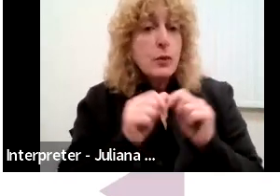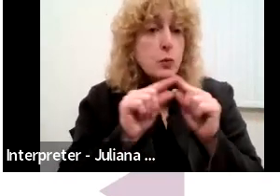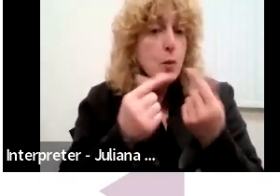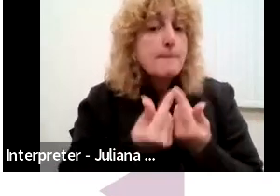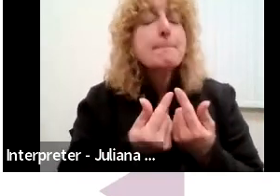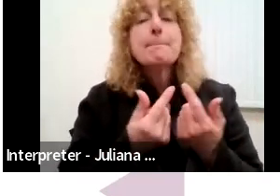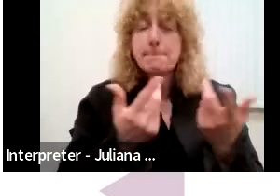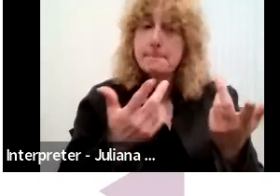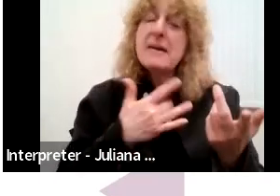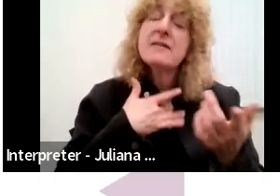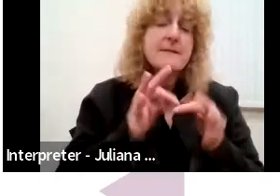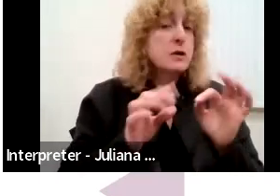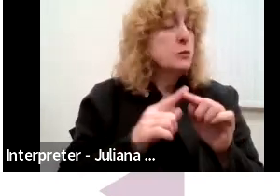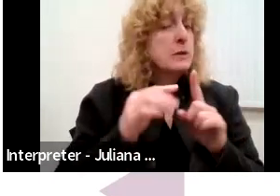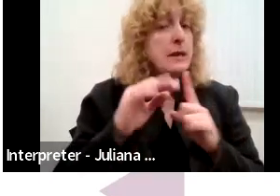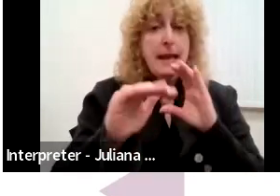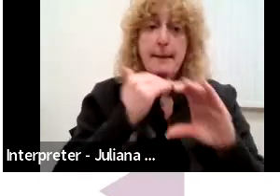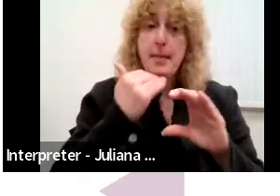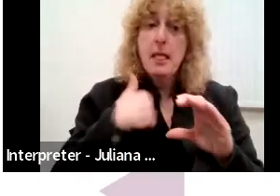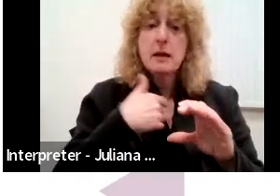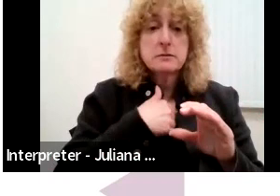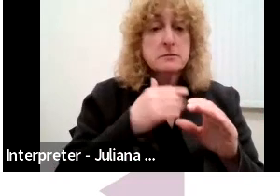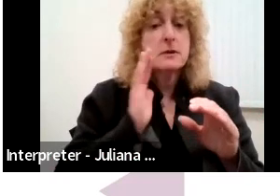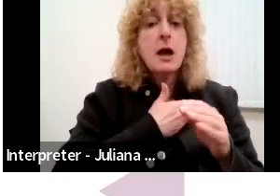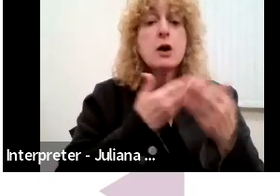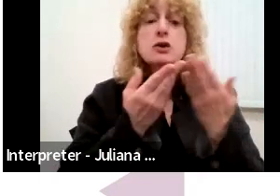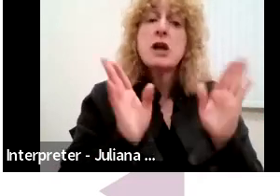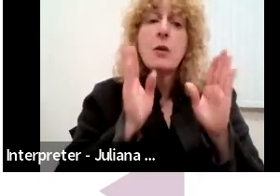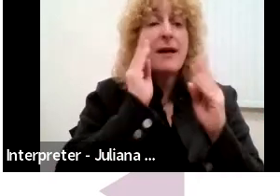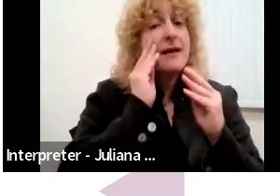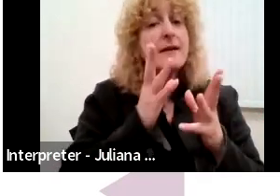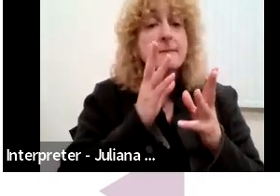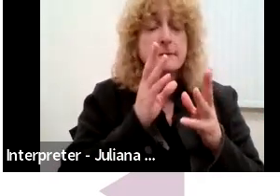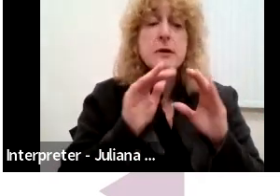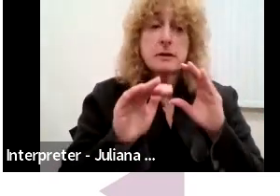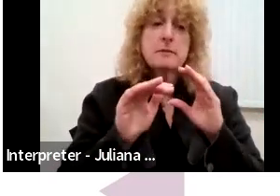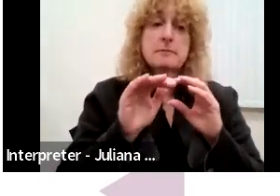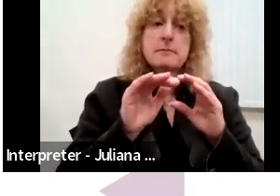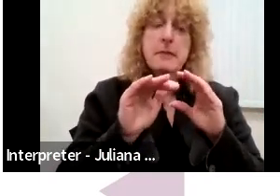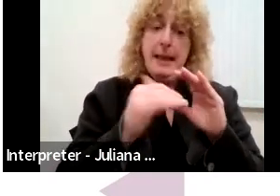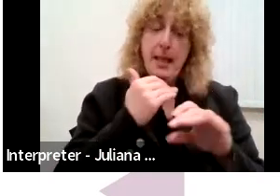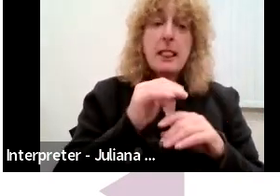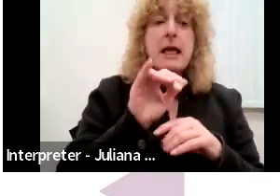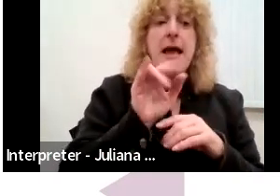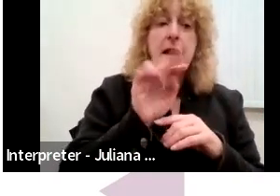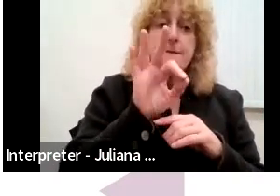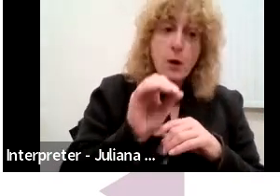Feel free to email us. Our general email is info, INFO, at